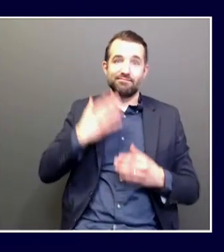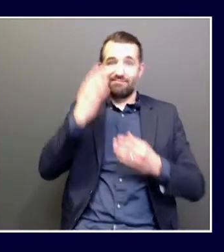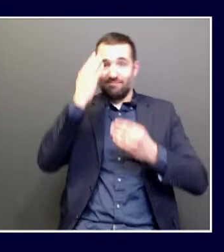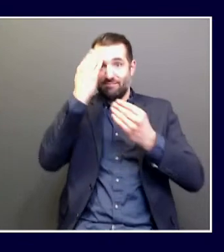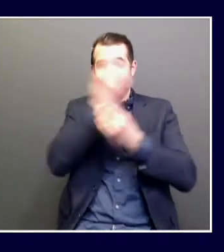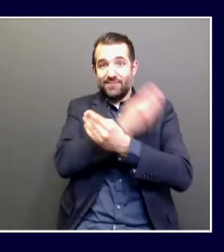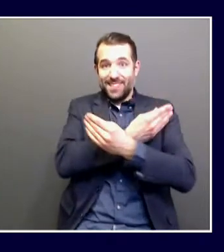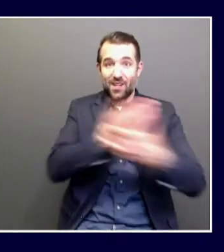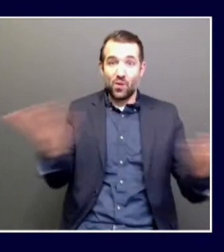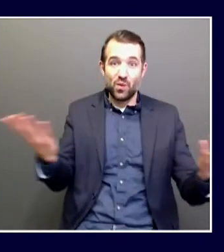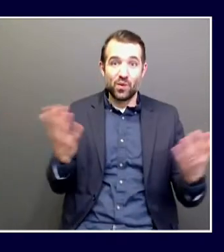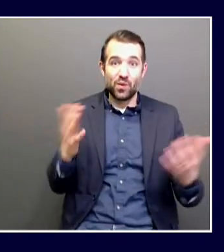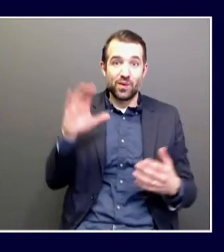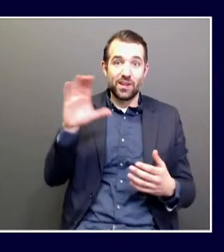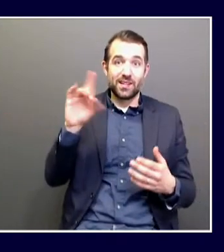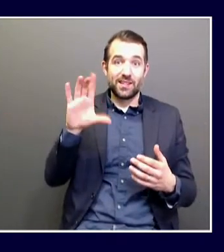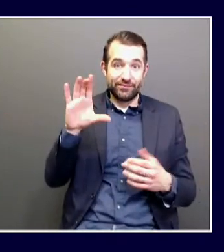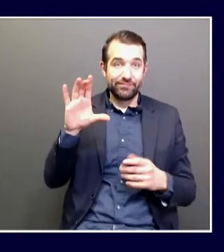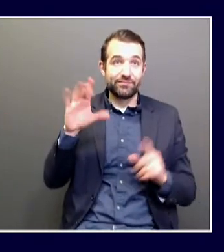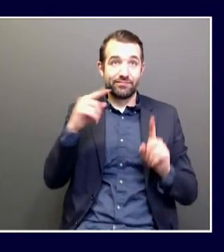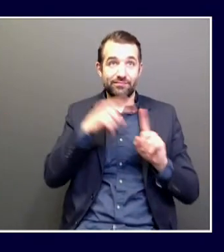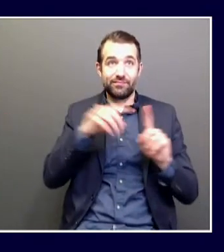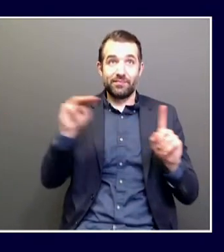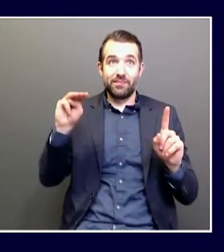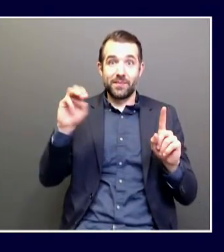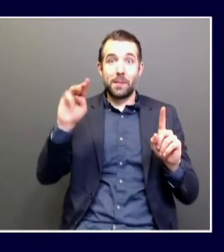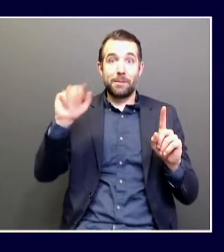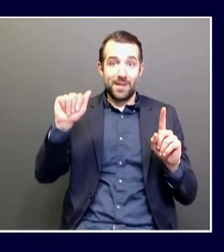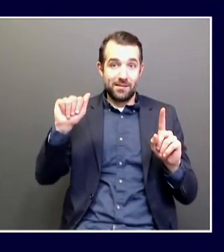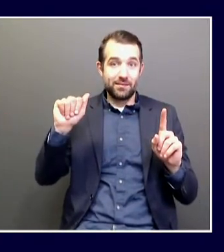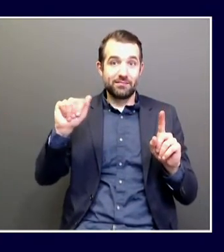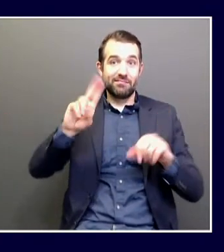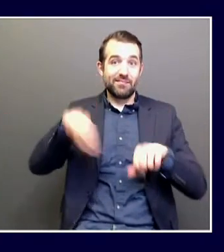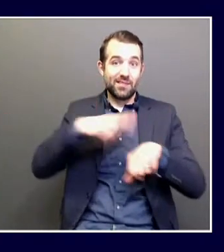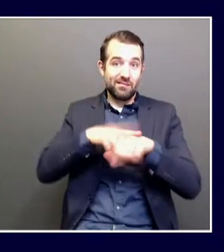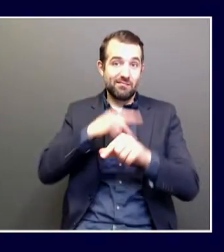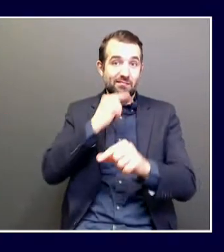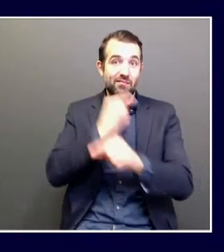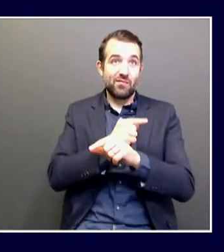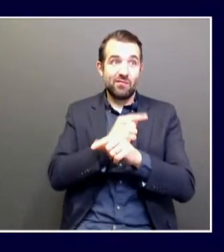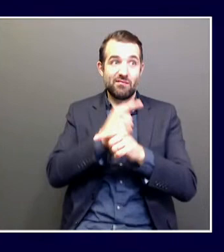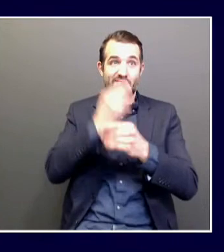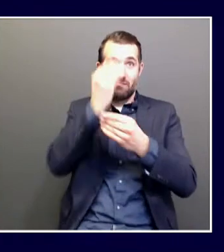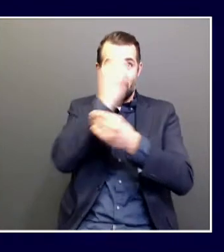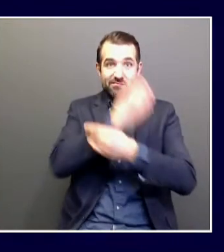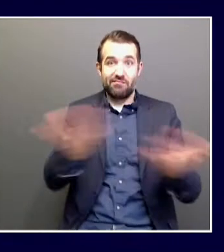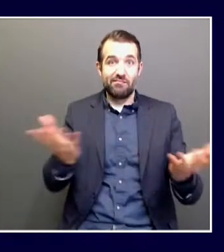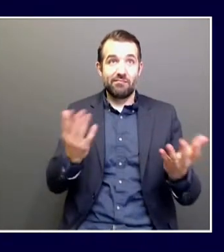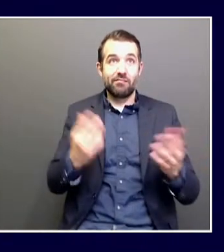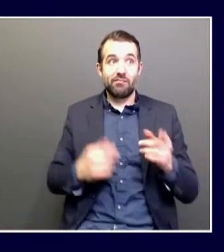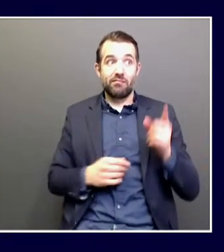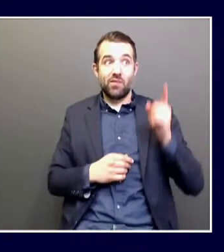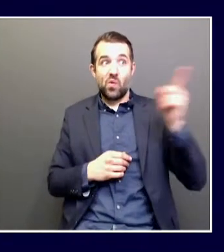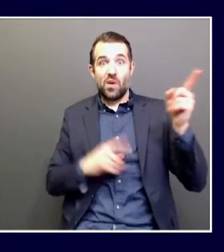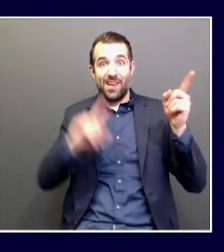Emergency Management, the Maine National Guard, are standing up a testing site at the Augusta Armory starting this upcoming Monday.